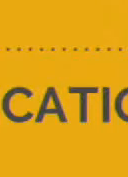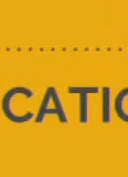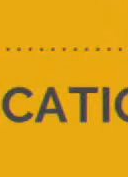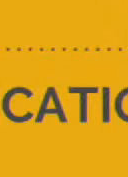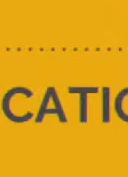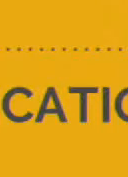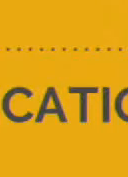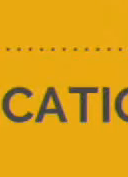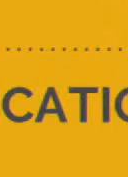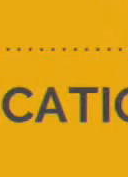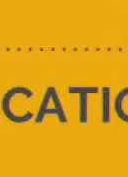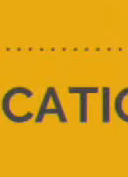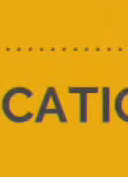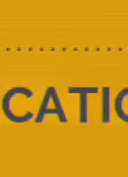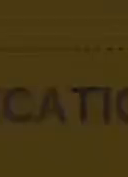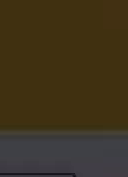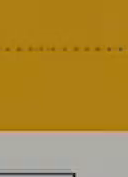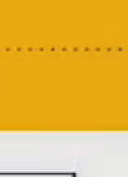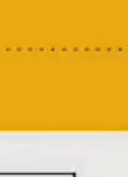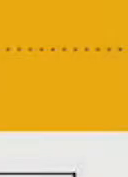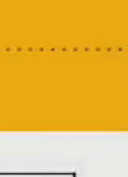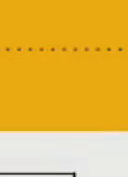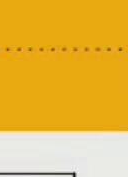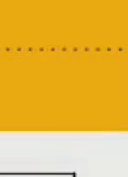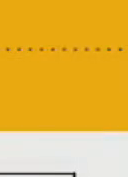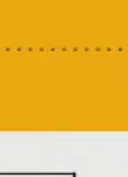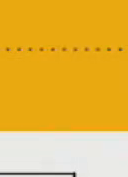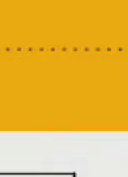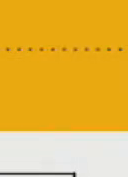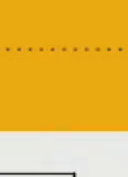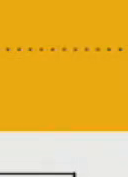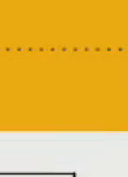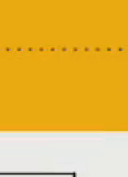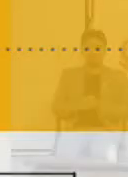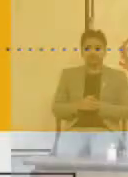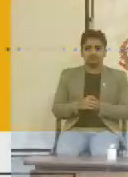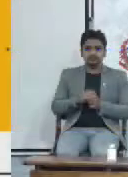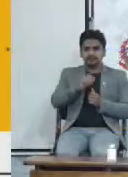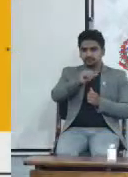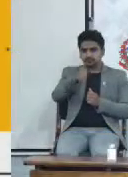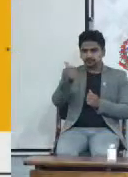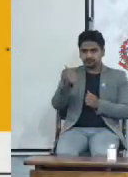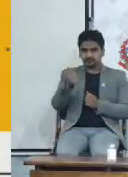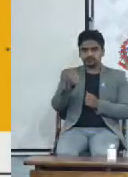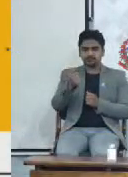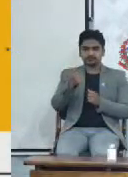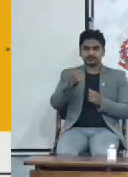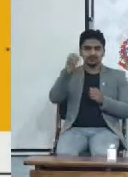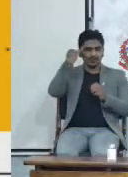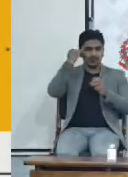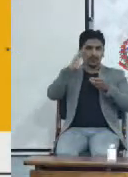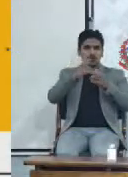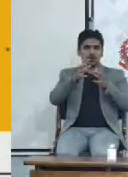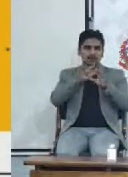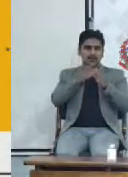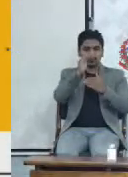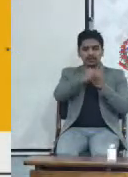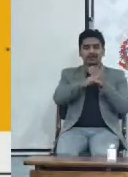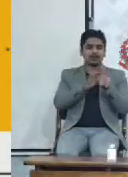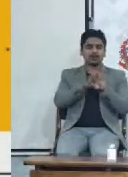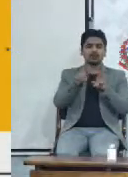Well, there's some technicality of the communication. For example, there's some process. For example, when I'm saying